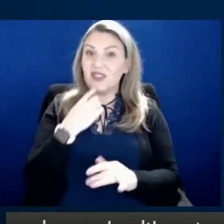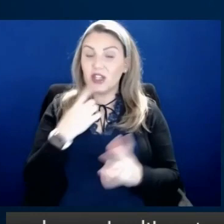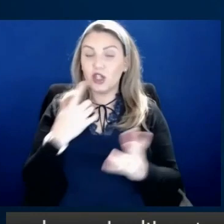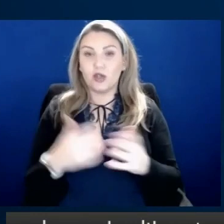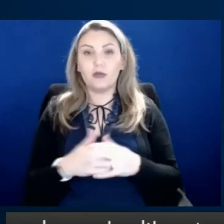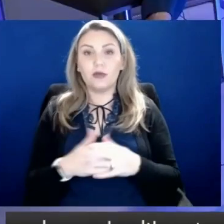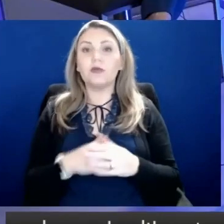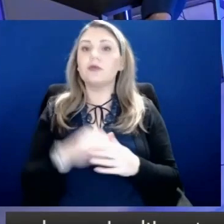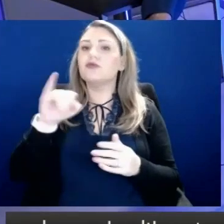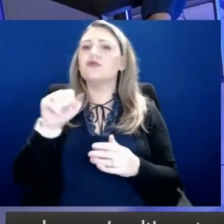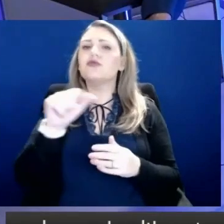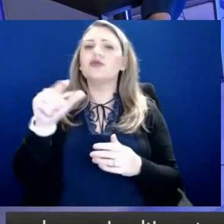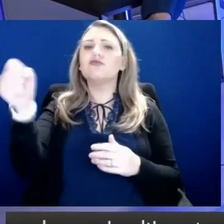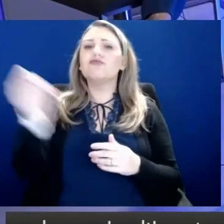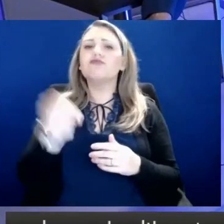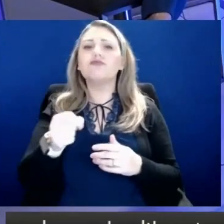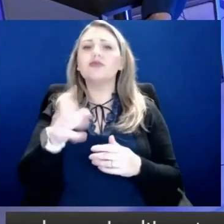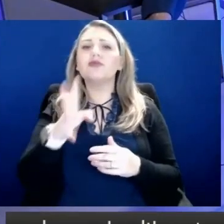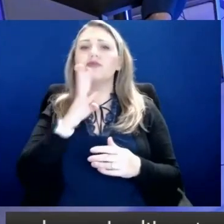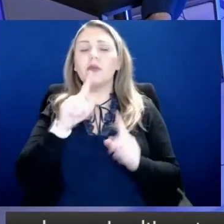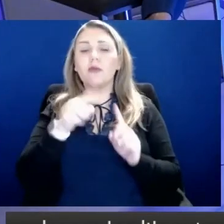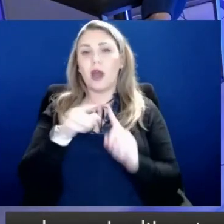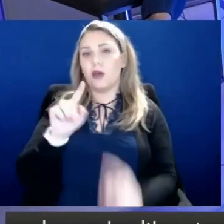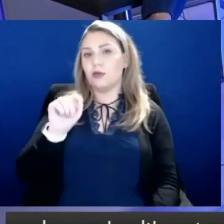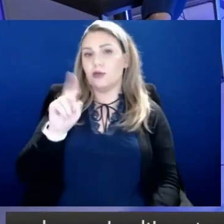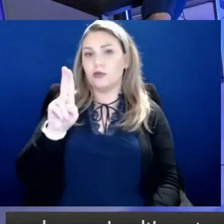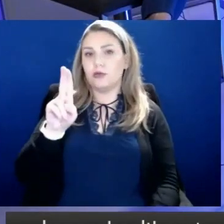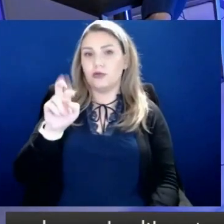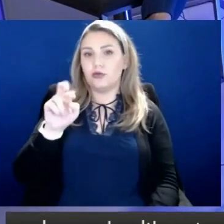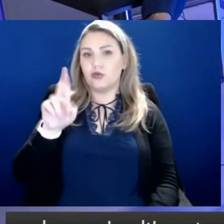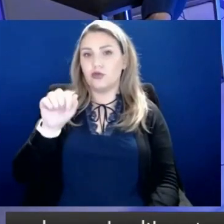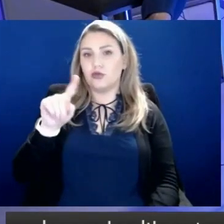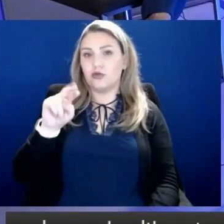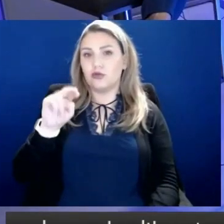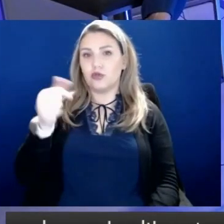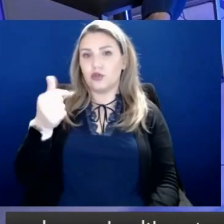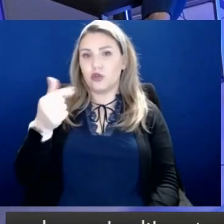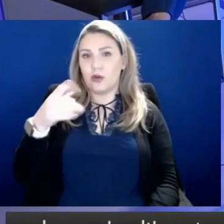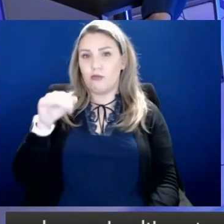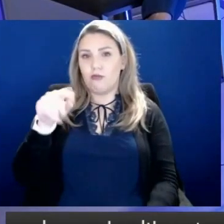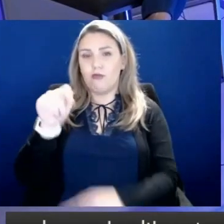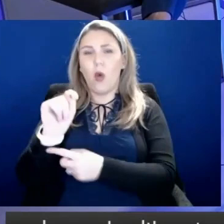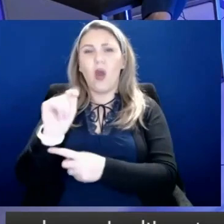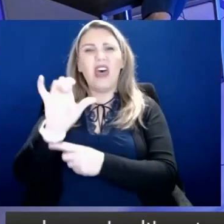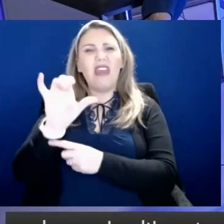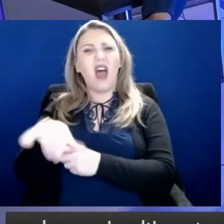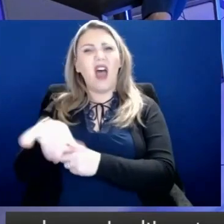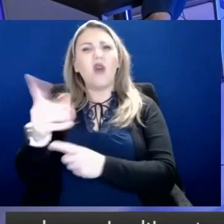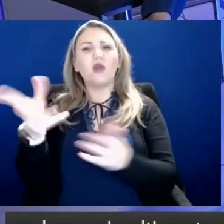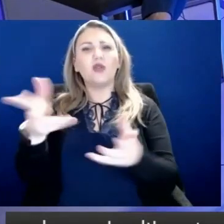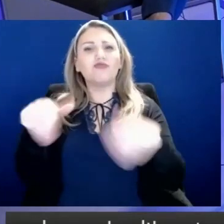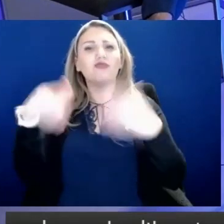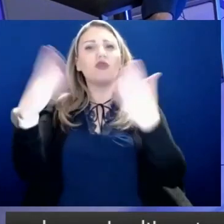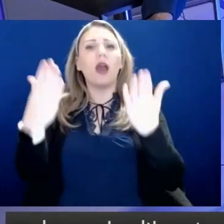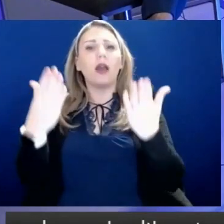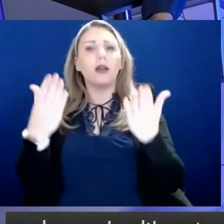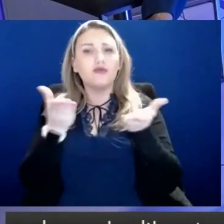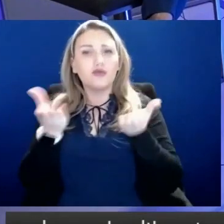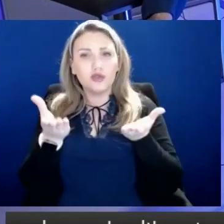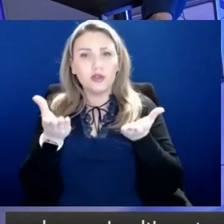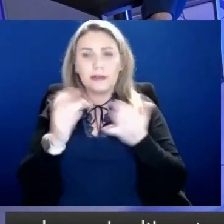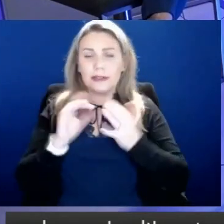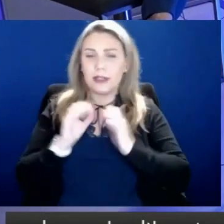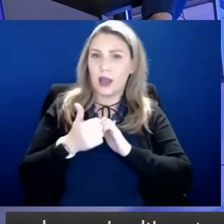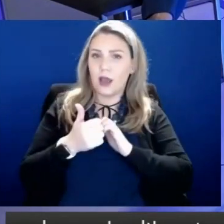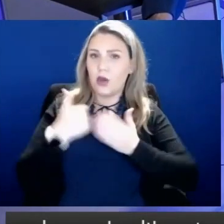talk a little bit more about Turning Point. What type of services you're providing, and how you kind of pivoted who you were helping when